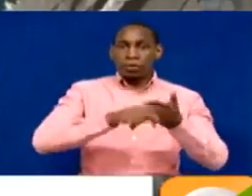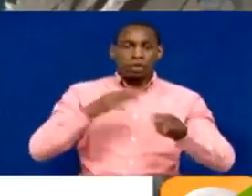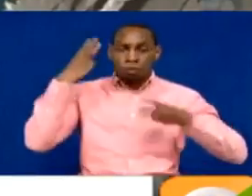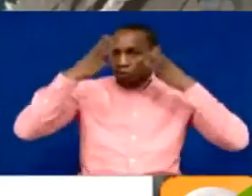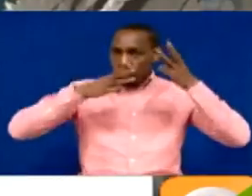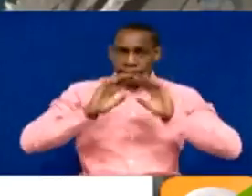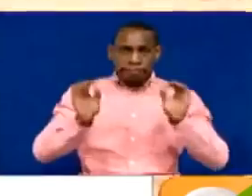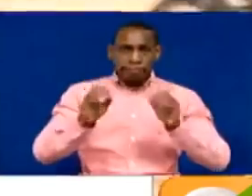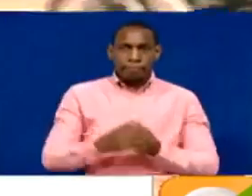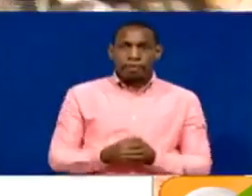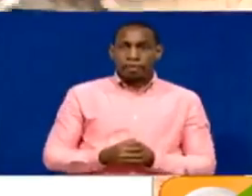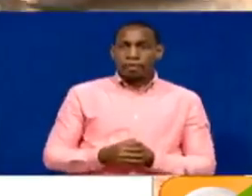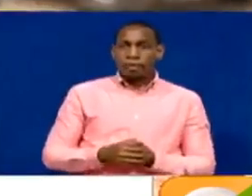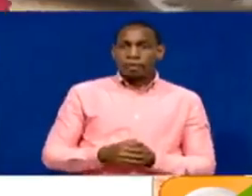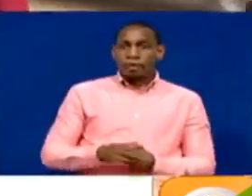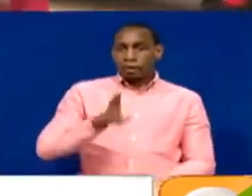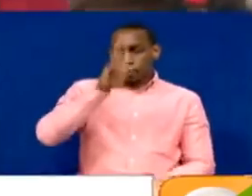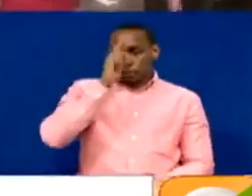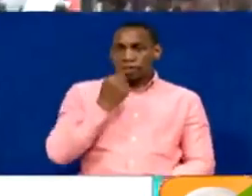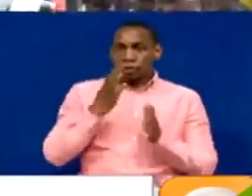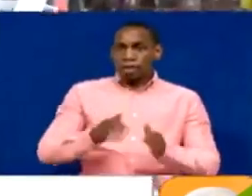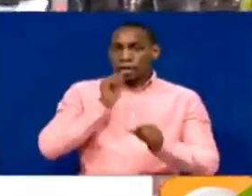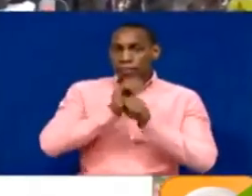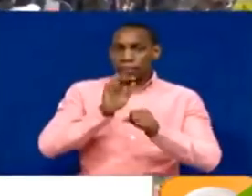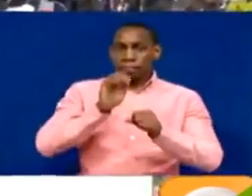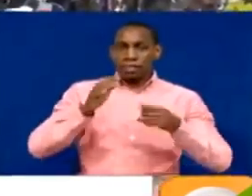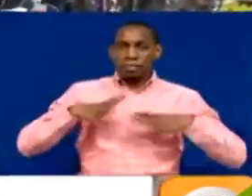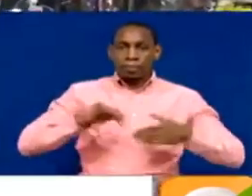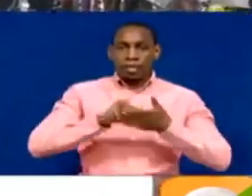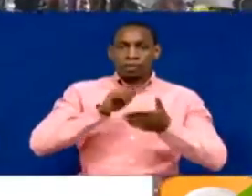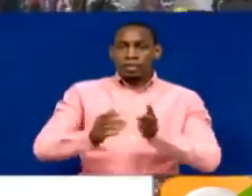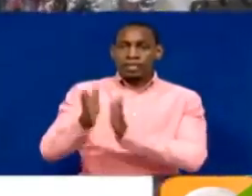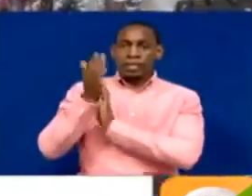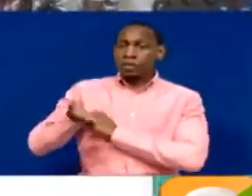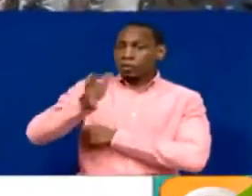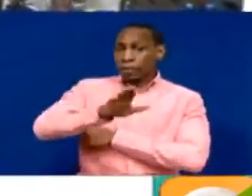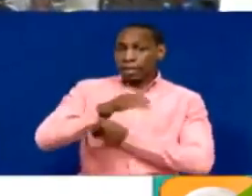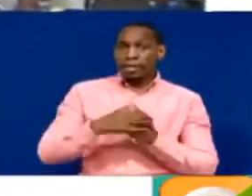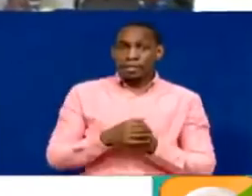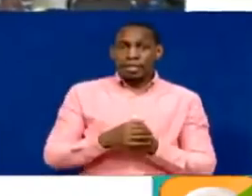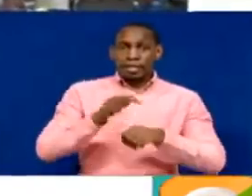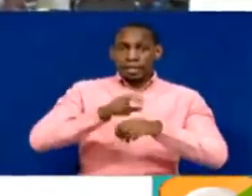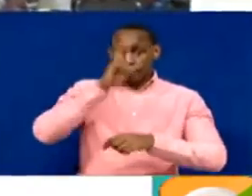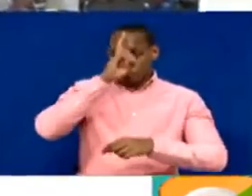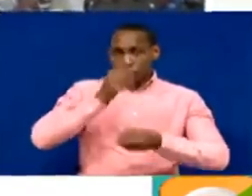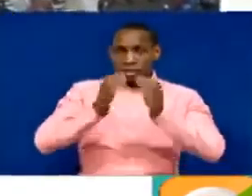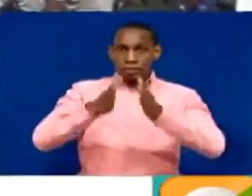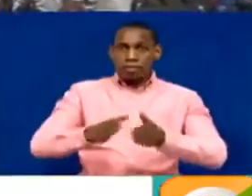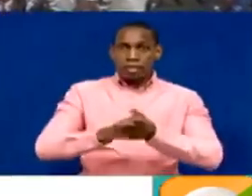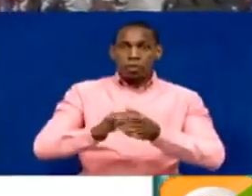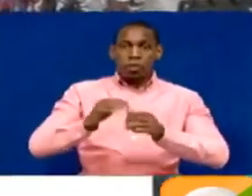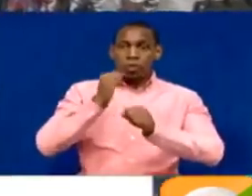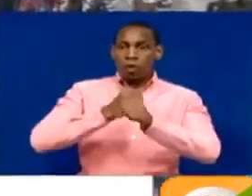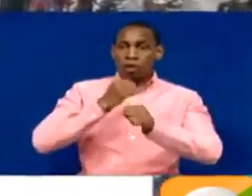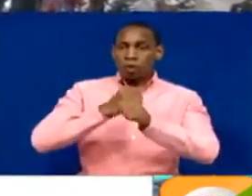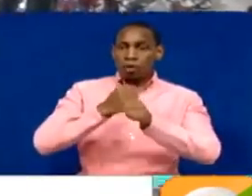should not be worried. Coley has assured residents of Kisii that security will be restored in the area as police officers work